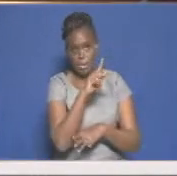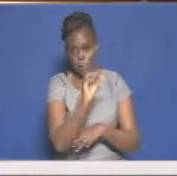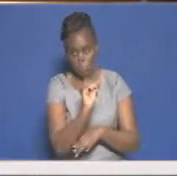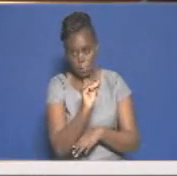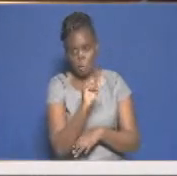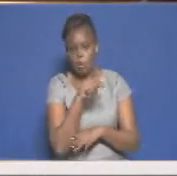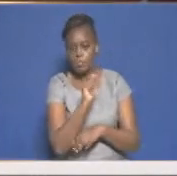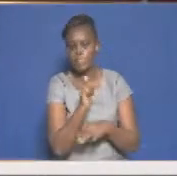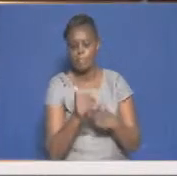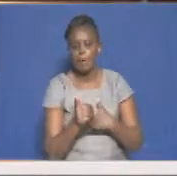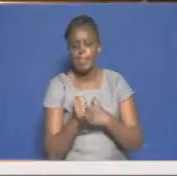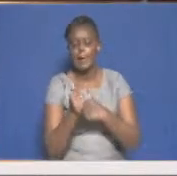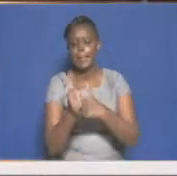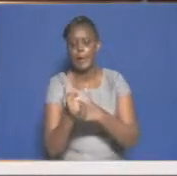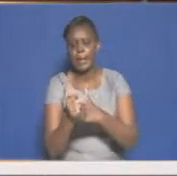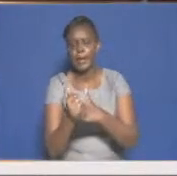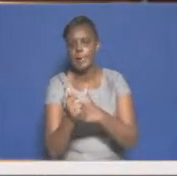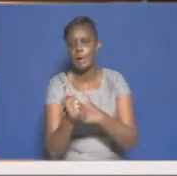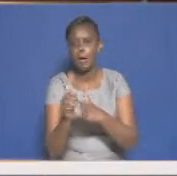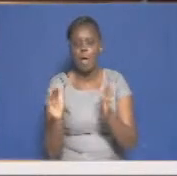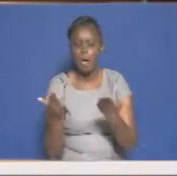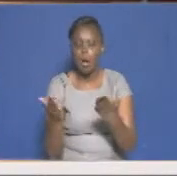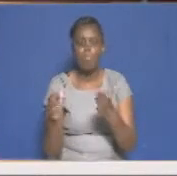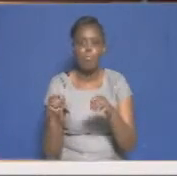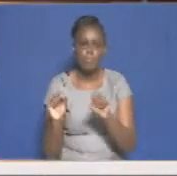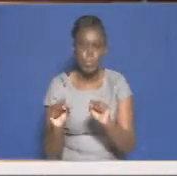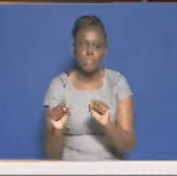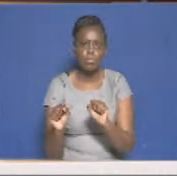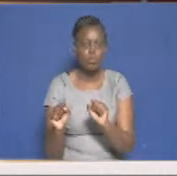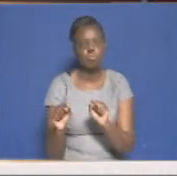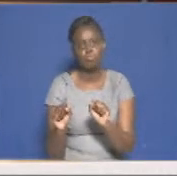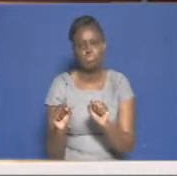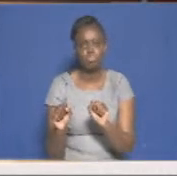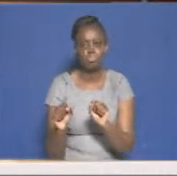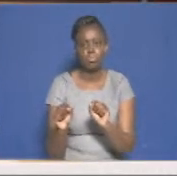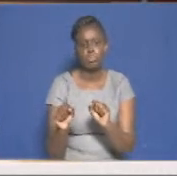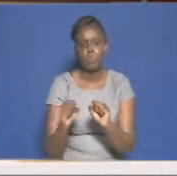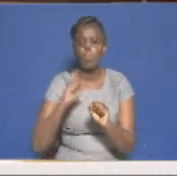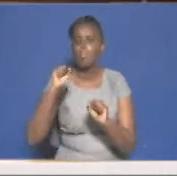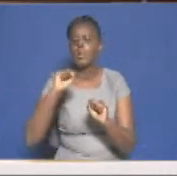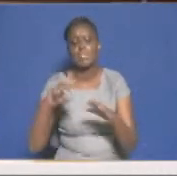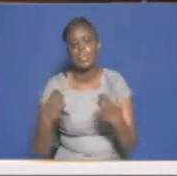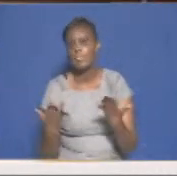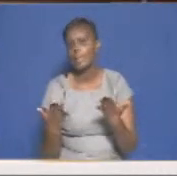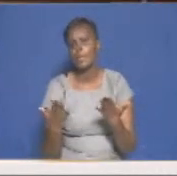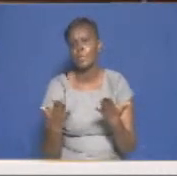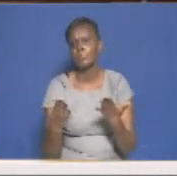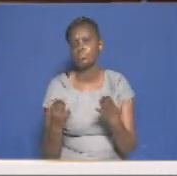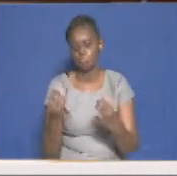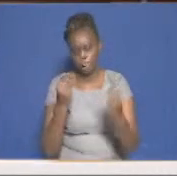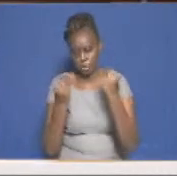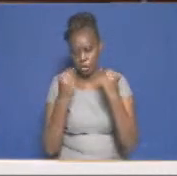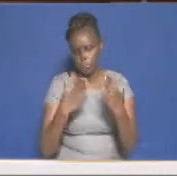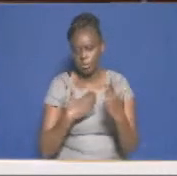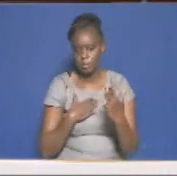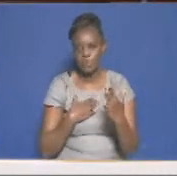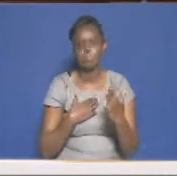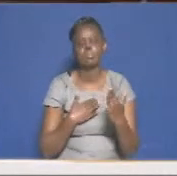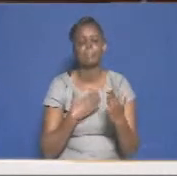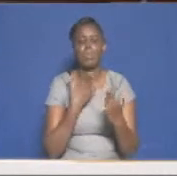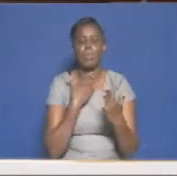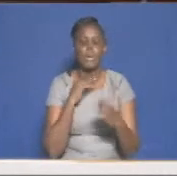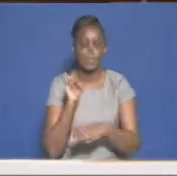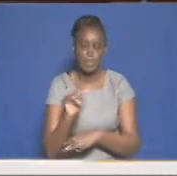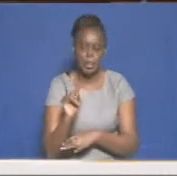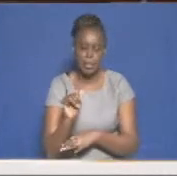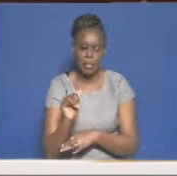me in how to maneuver the field of politics. And he asked